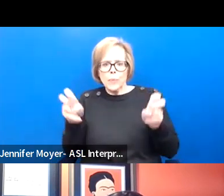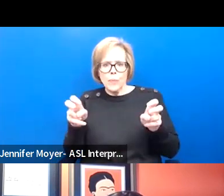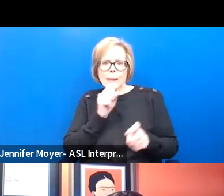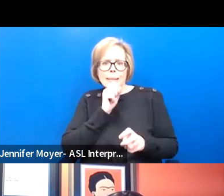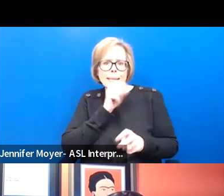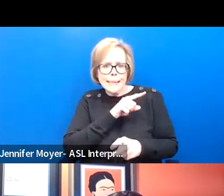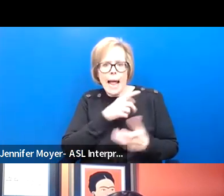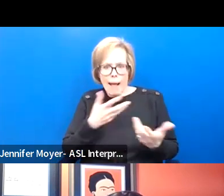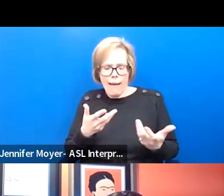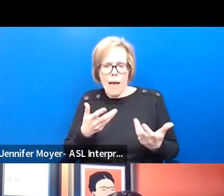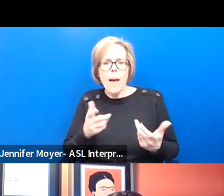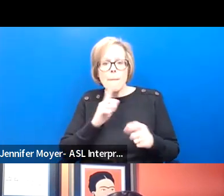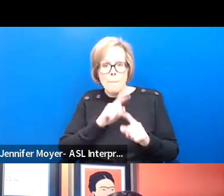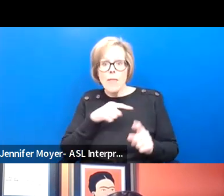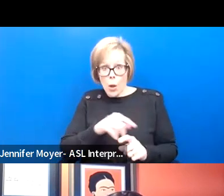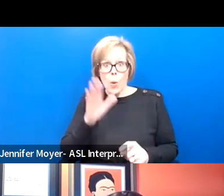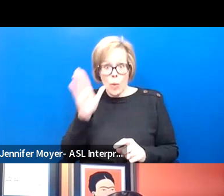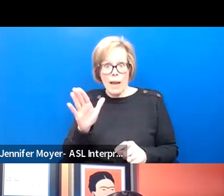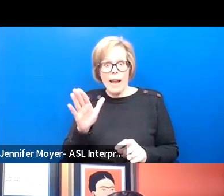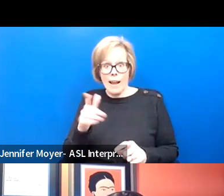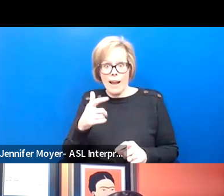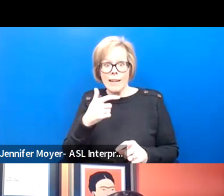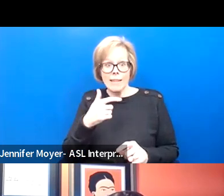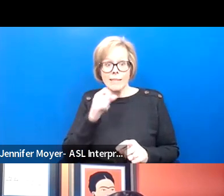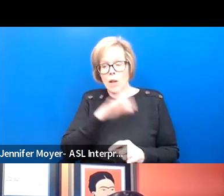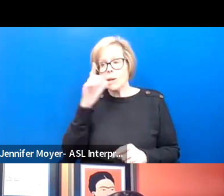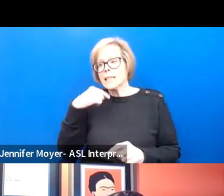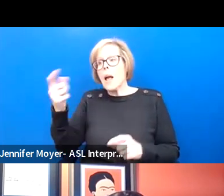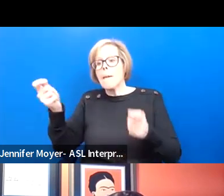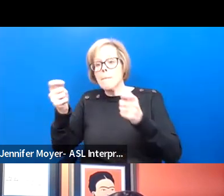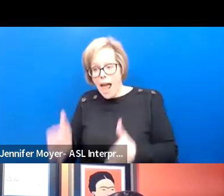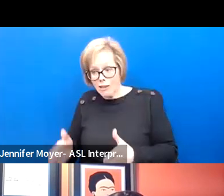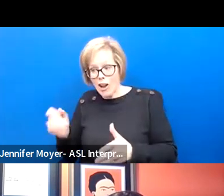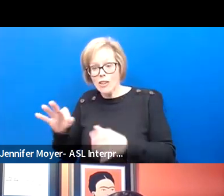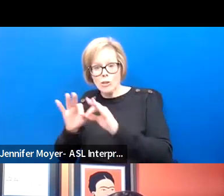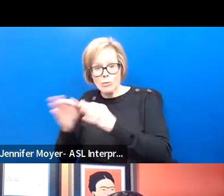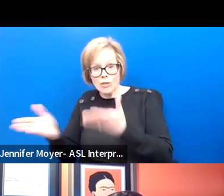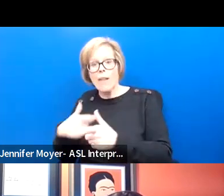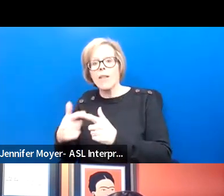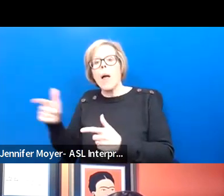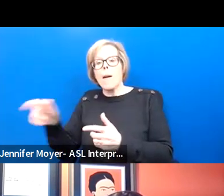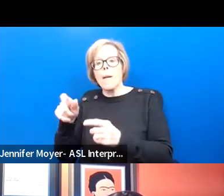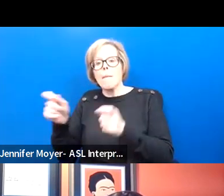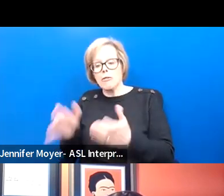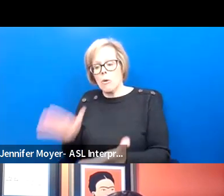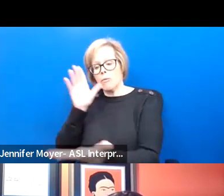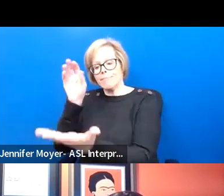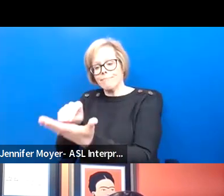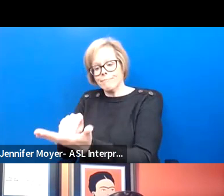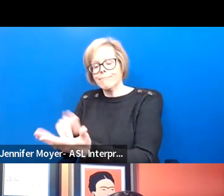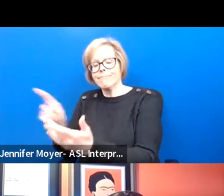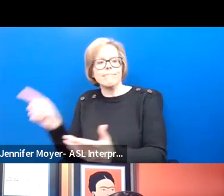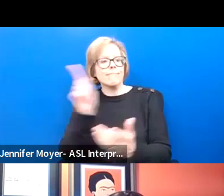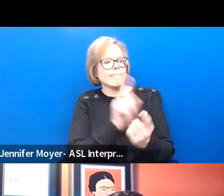tales. But they would tell tales. They tell the manager of interpreter services. Then the manager would track it and then would go speak to